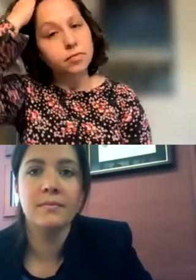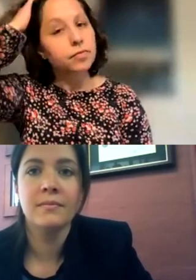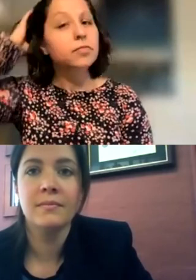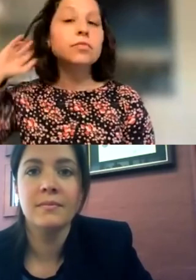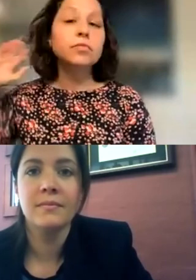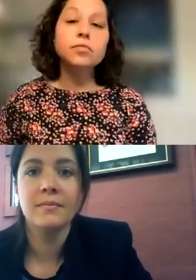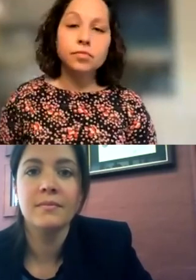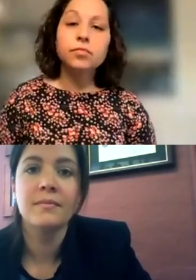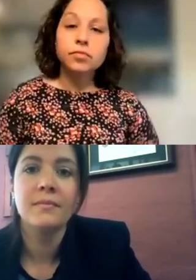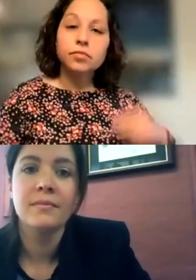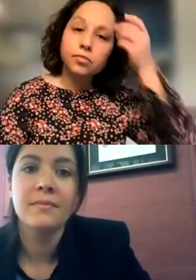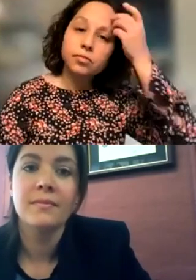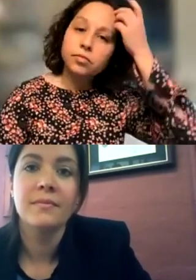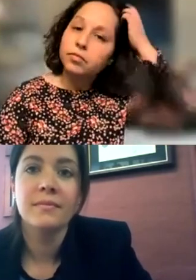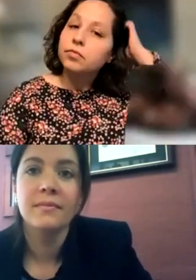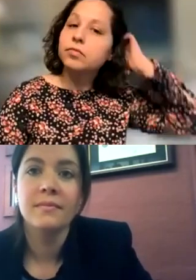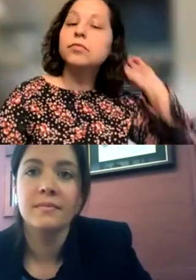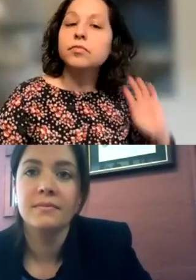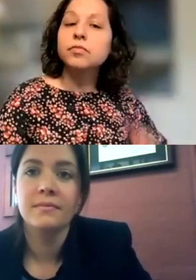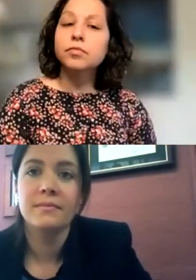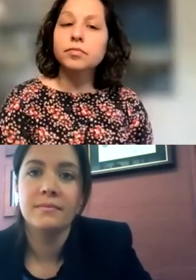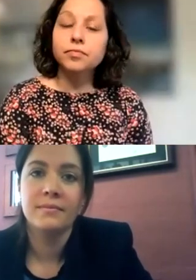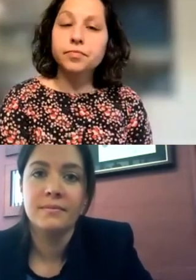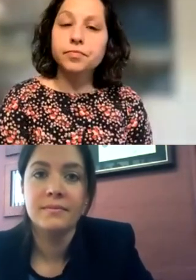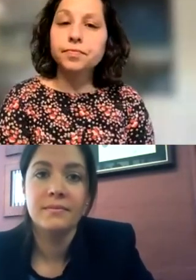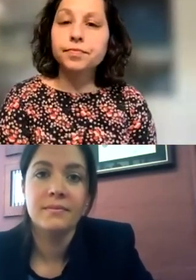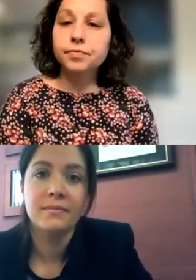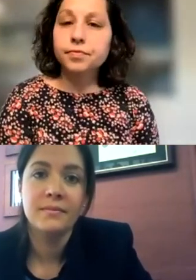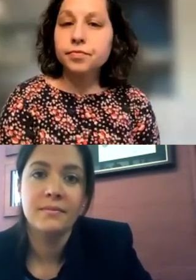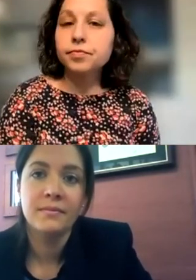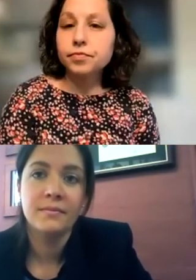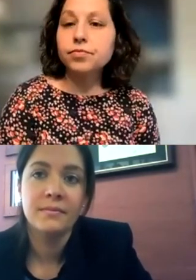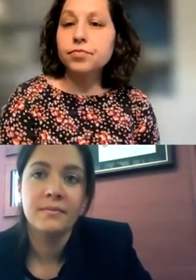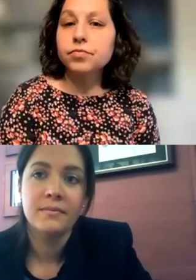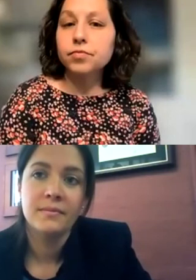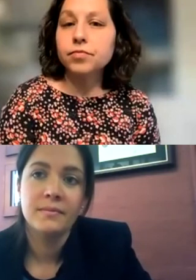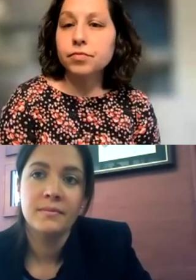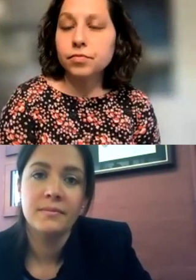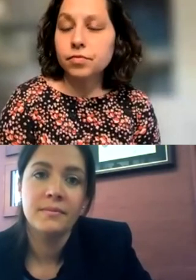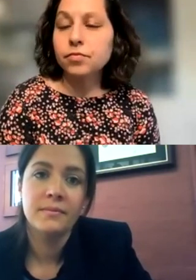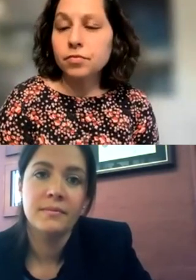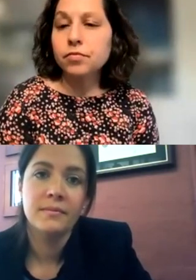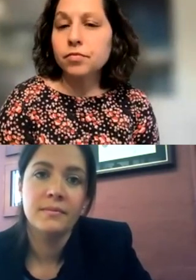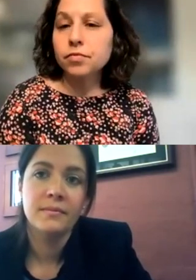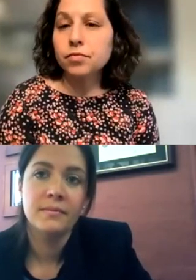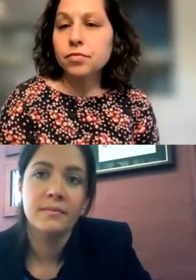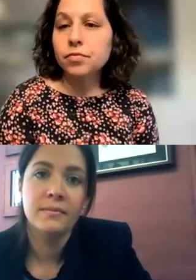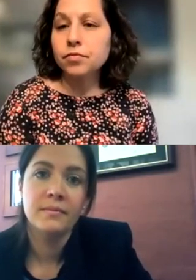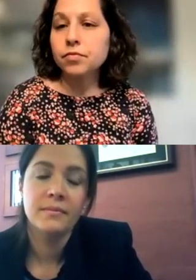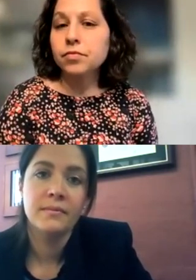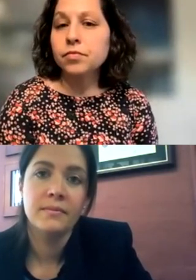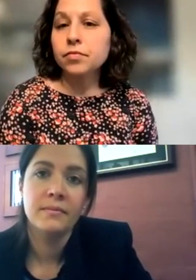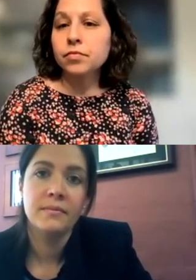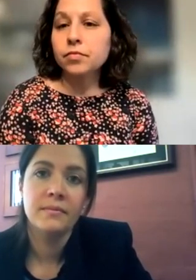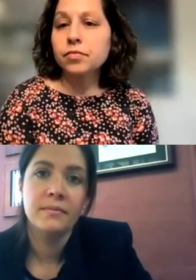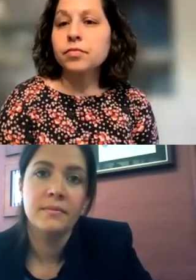come up with some big stressful event. And then having the program accommodate to it. We used to automatically take them